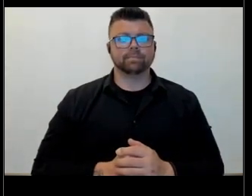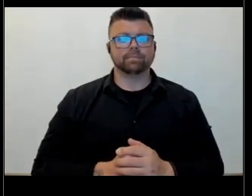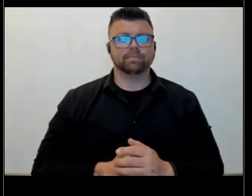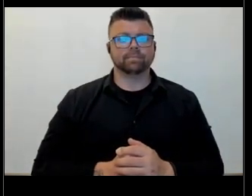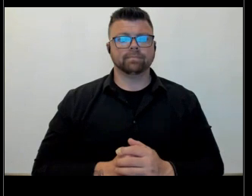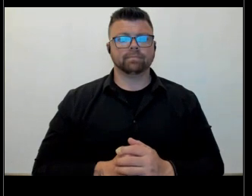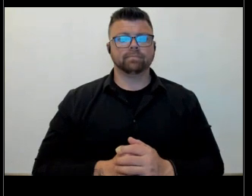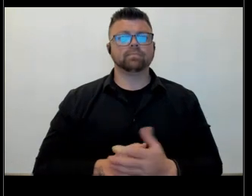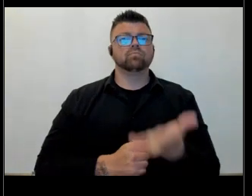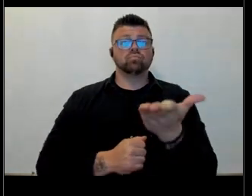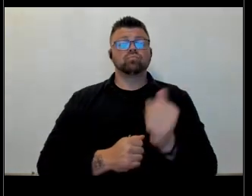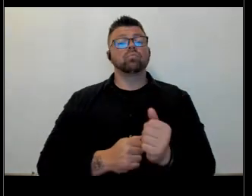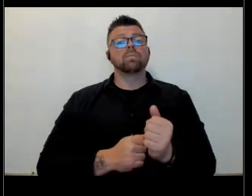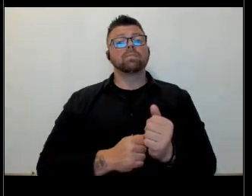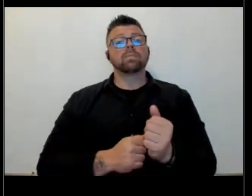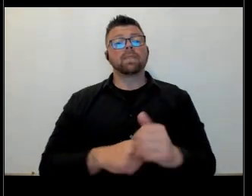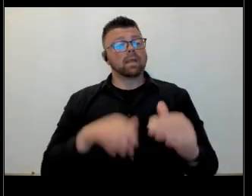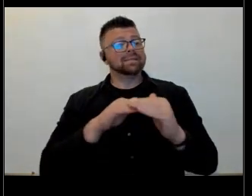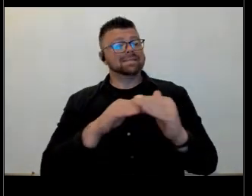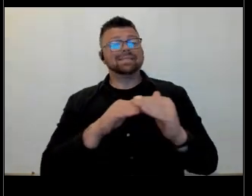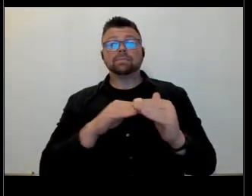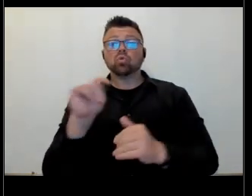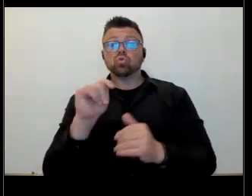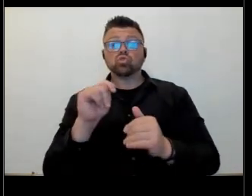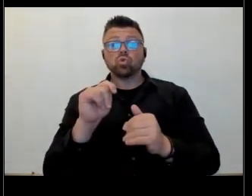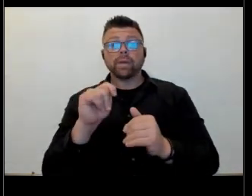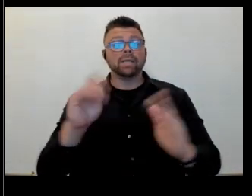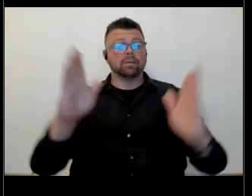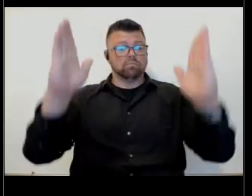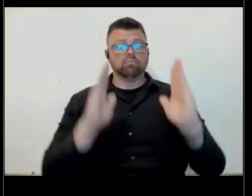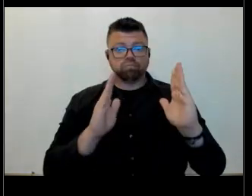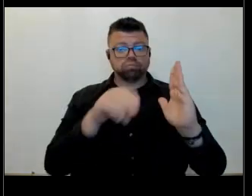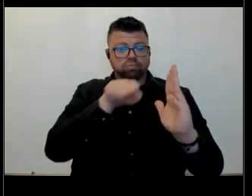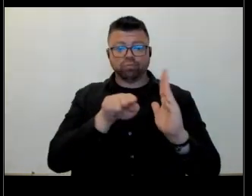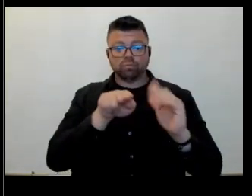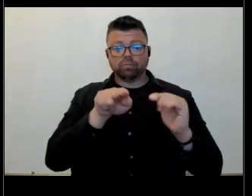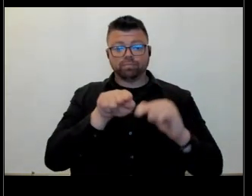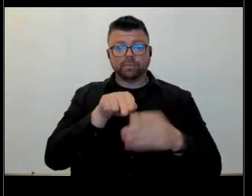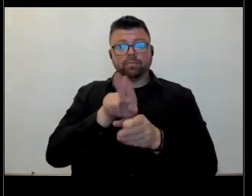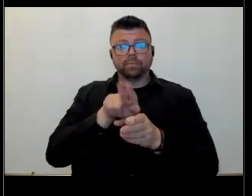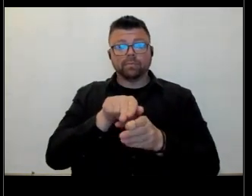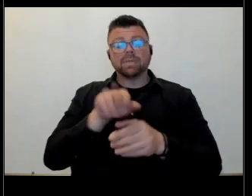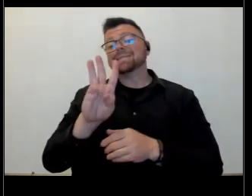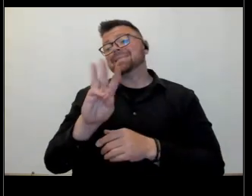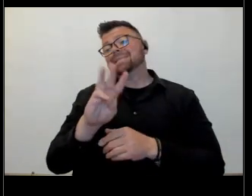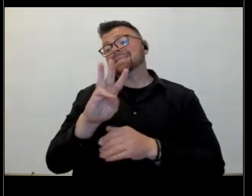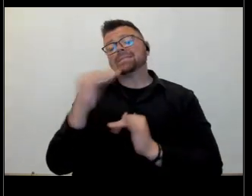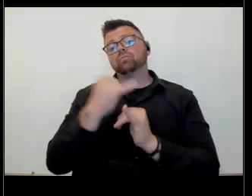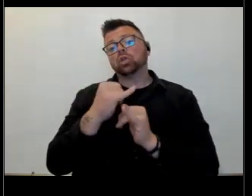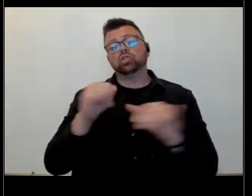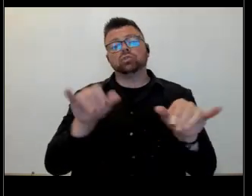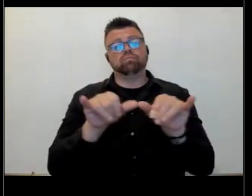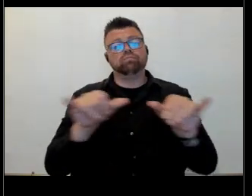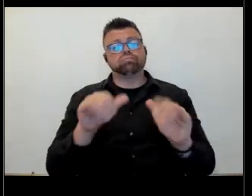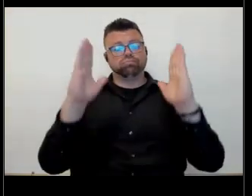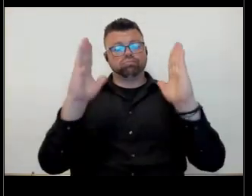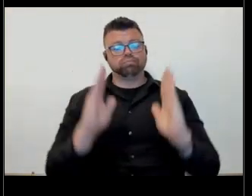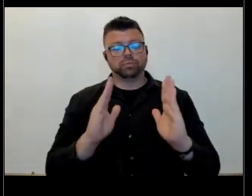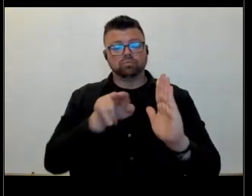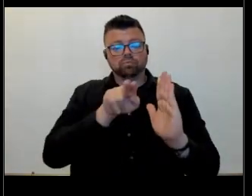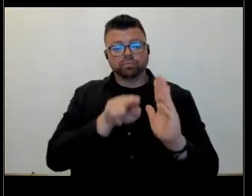Accessible toilet stalls. A 60 inch wide toilet stall accommodates most